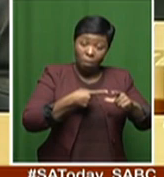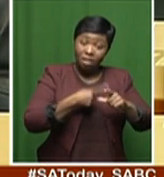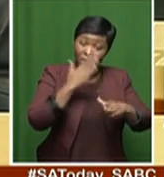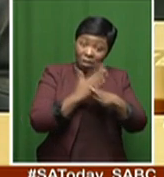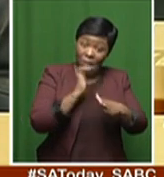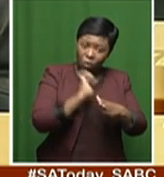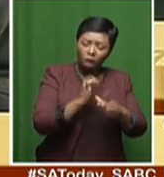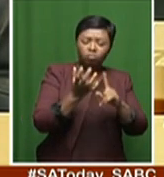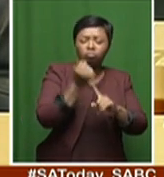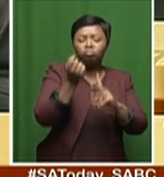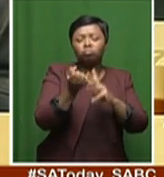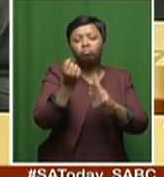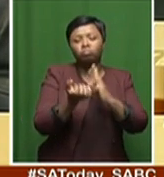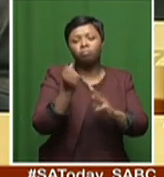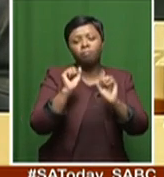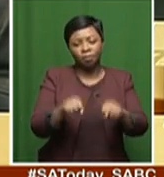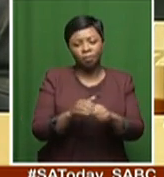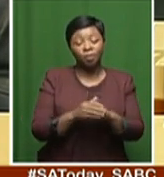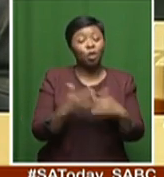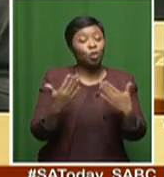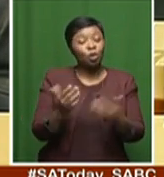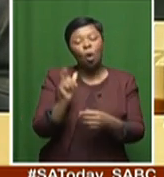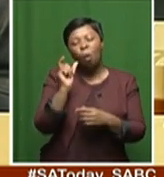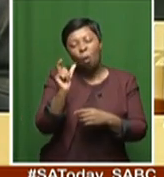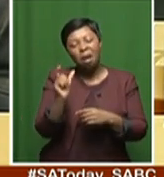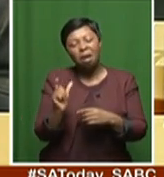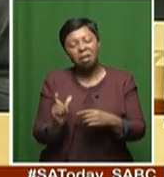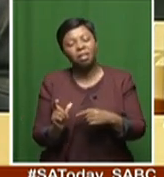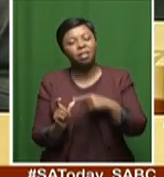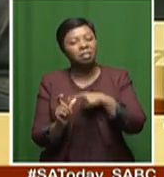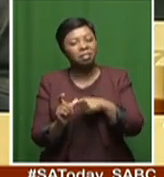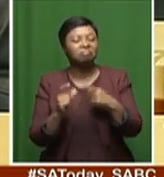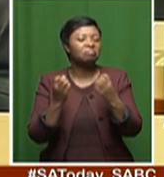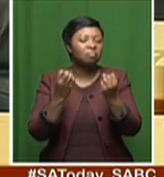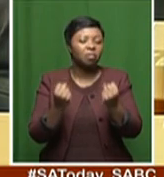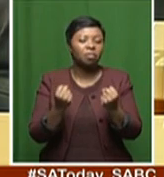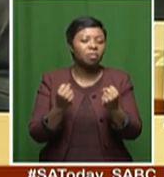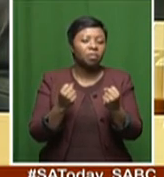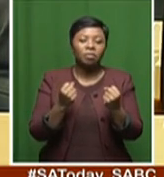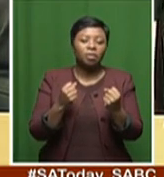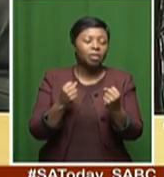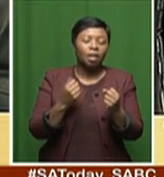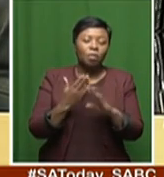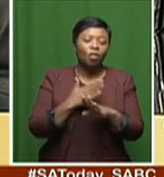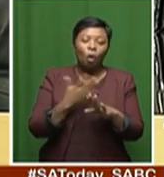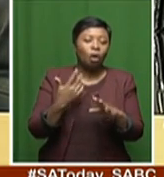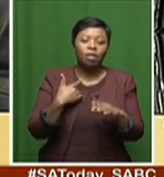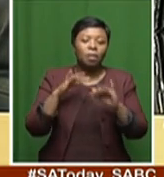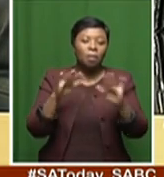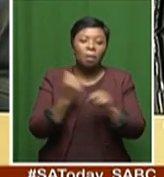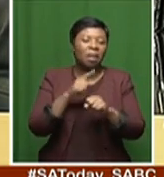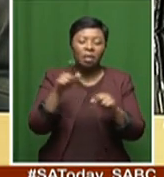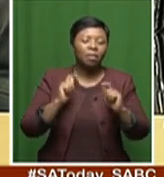it is with those words, Chairperson, that without being patronizing, that I'd like to thank you